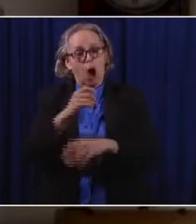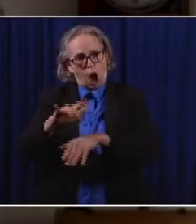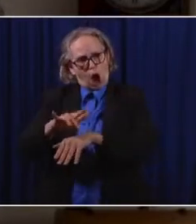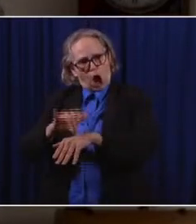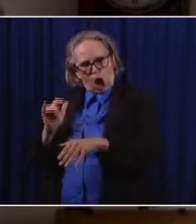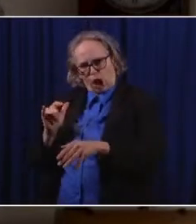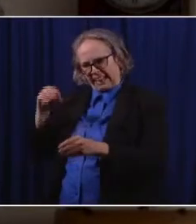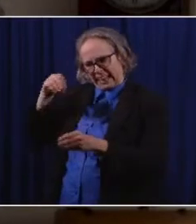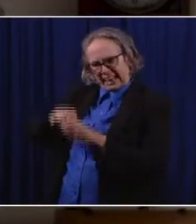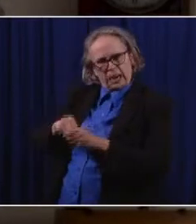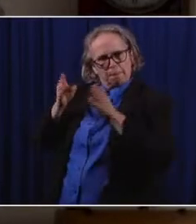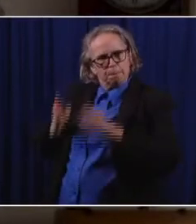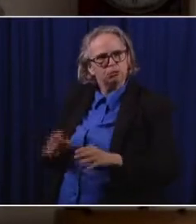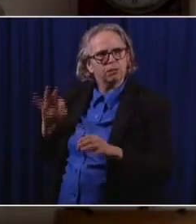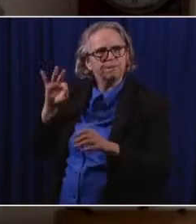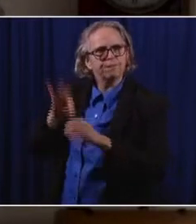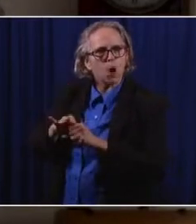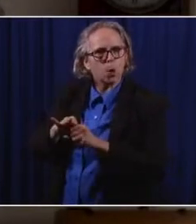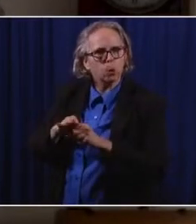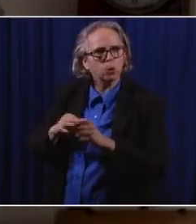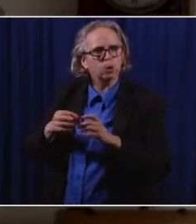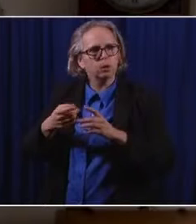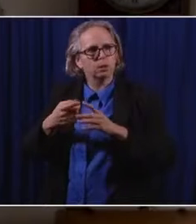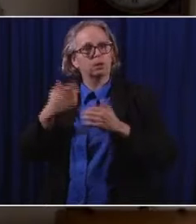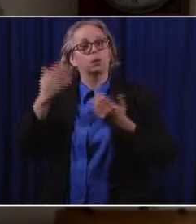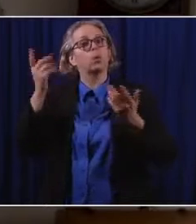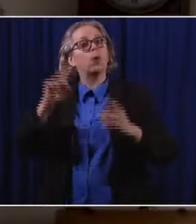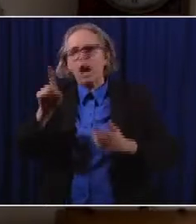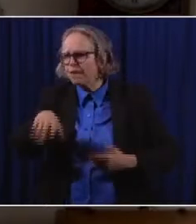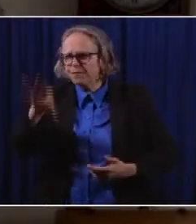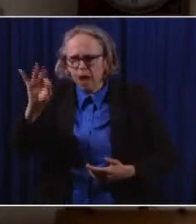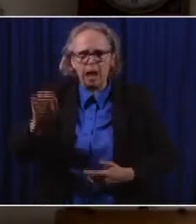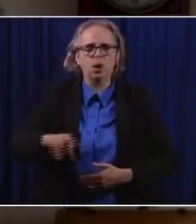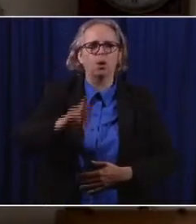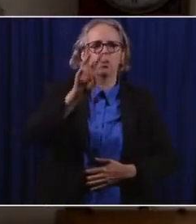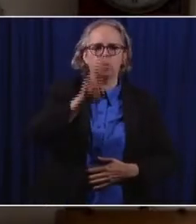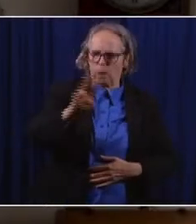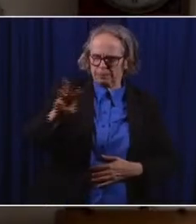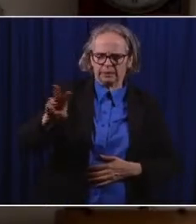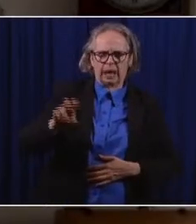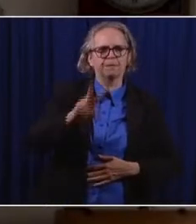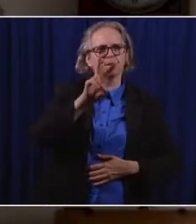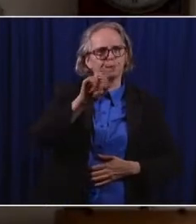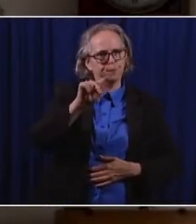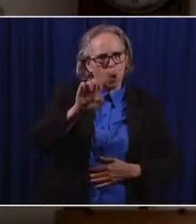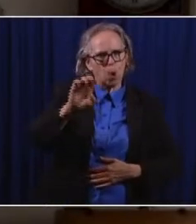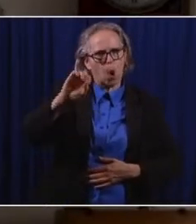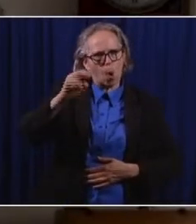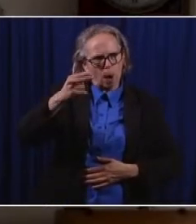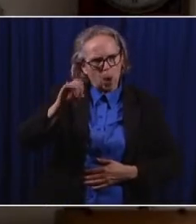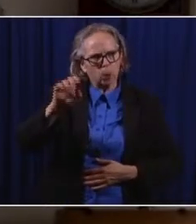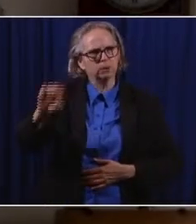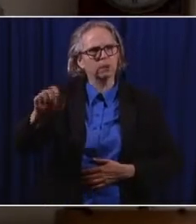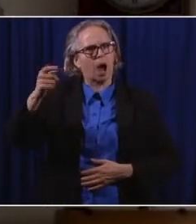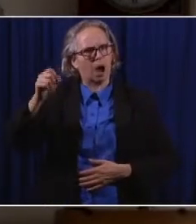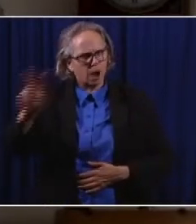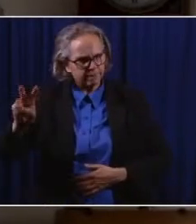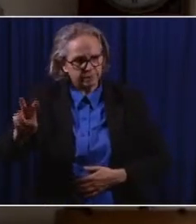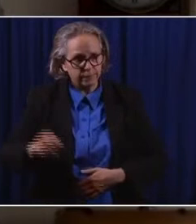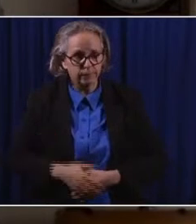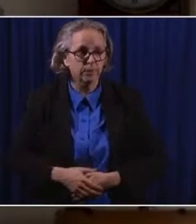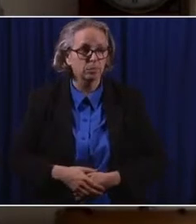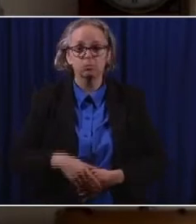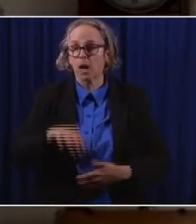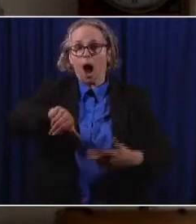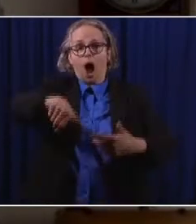voteohio.gov. If you prefer to cast your ballot in the privacy of your own home, Secretary LaRose has mailed an absentee ballot request